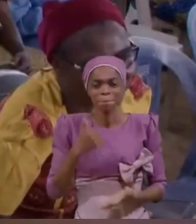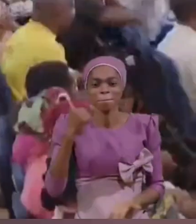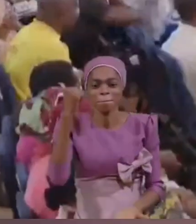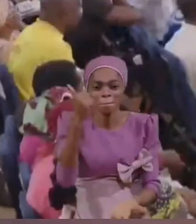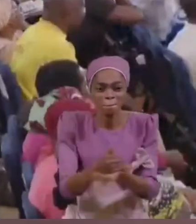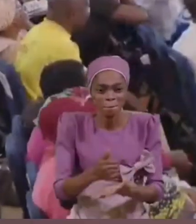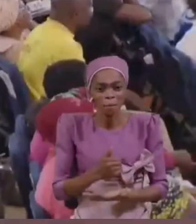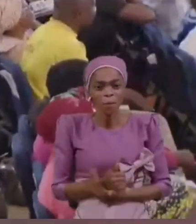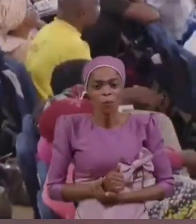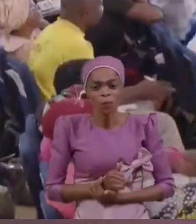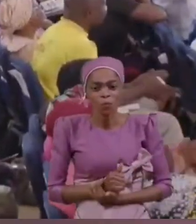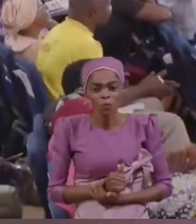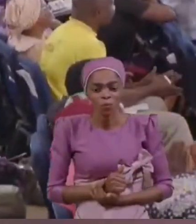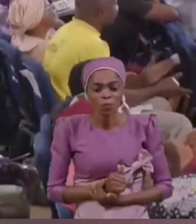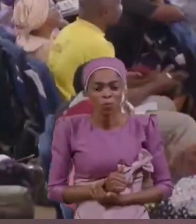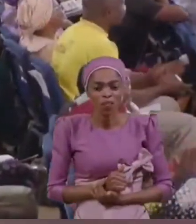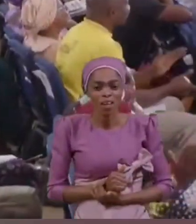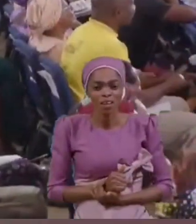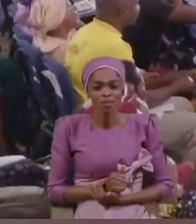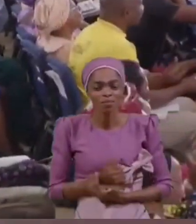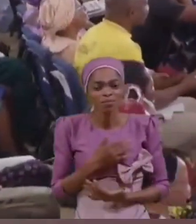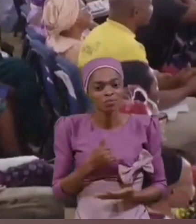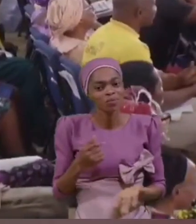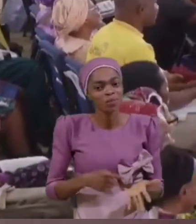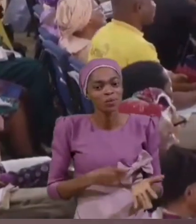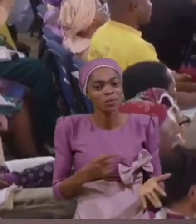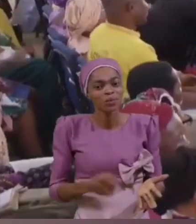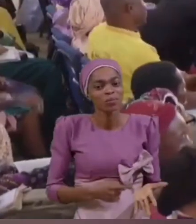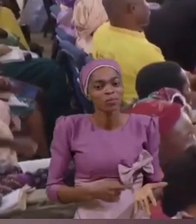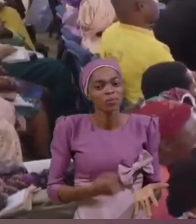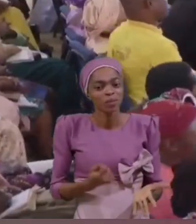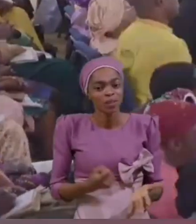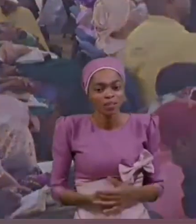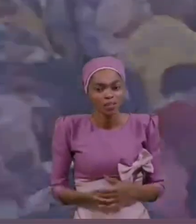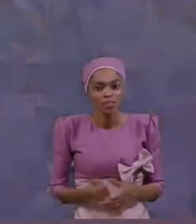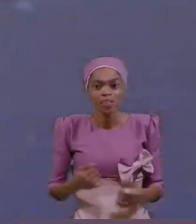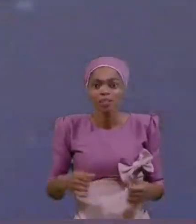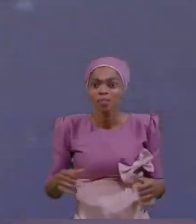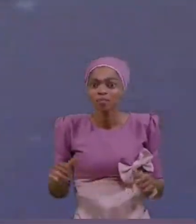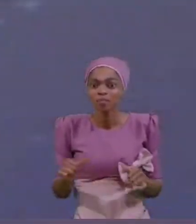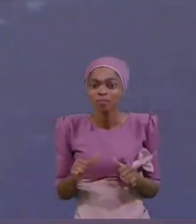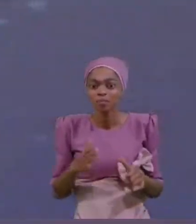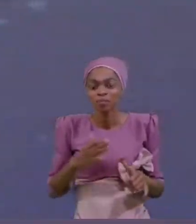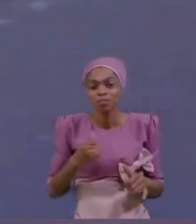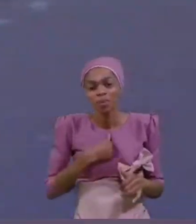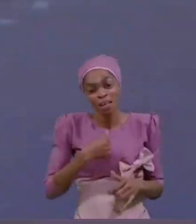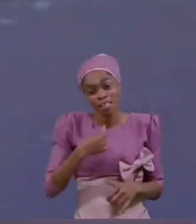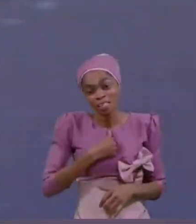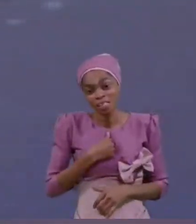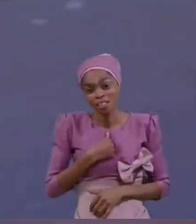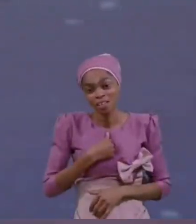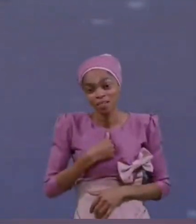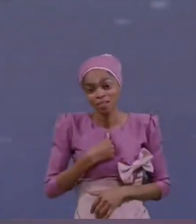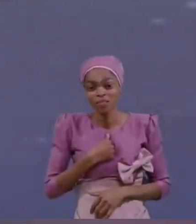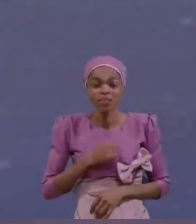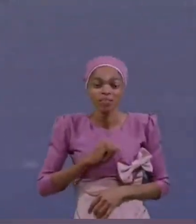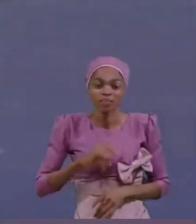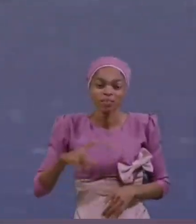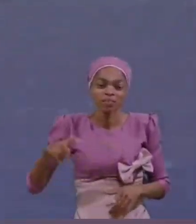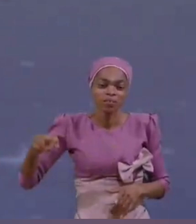You know, sometimes, even myself, we travel